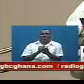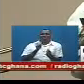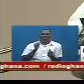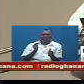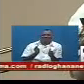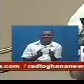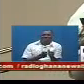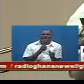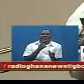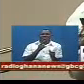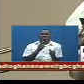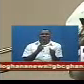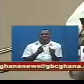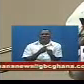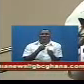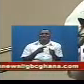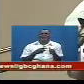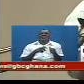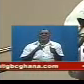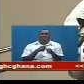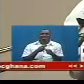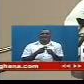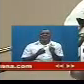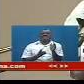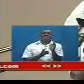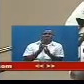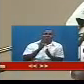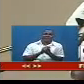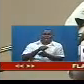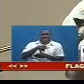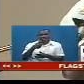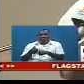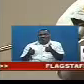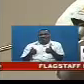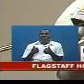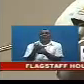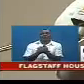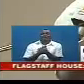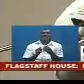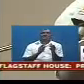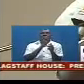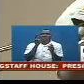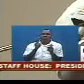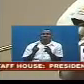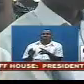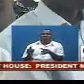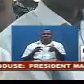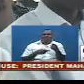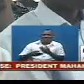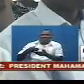one engine of growth that are used by other countries to transform their